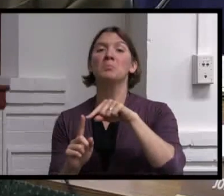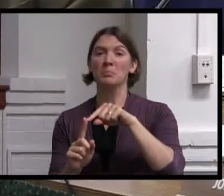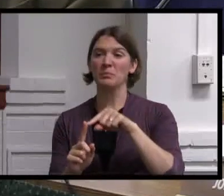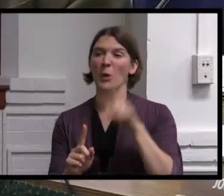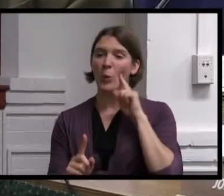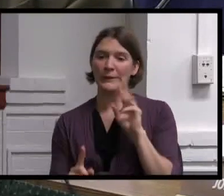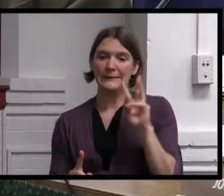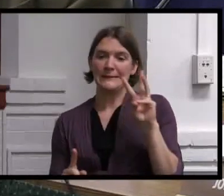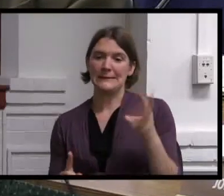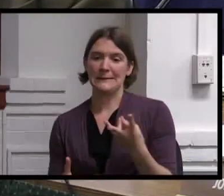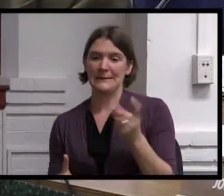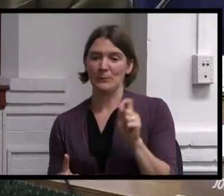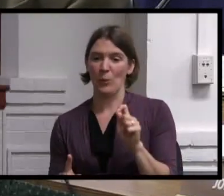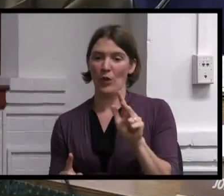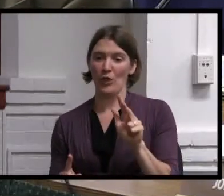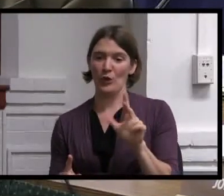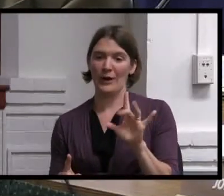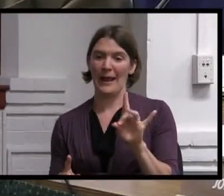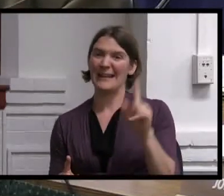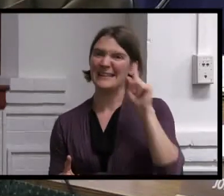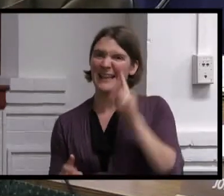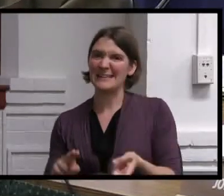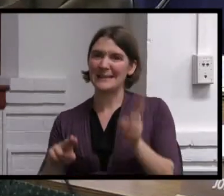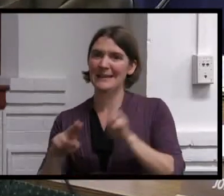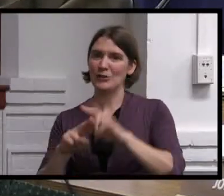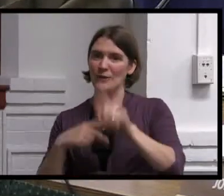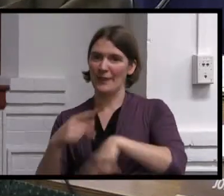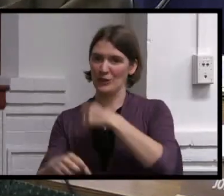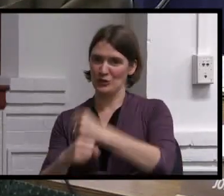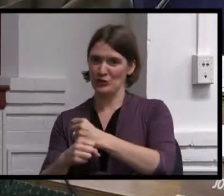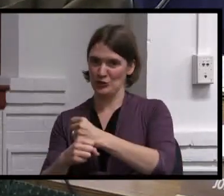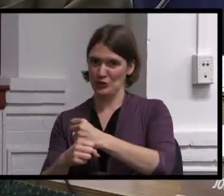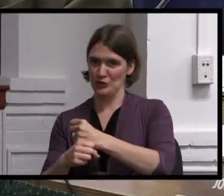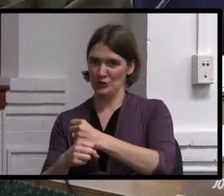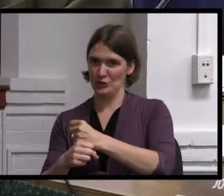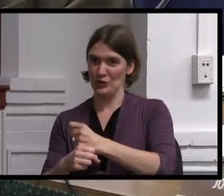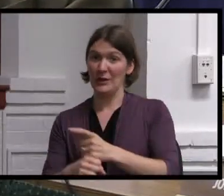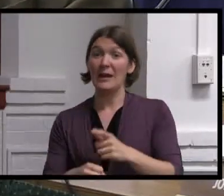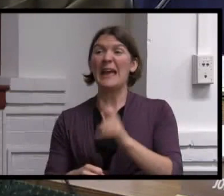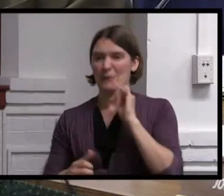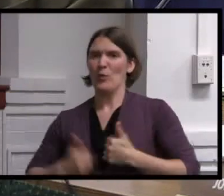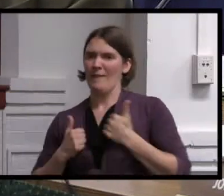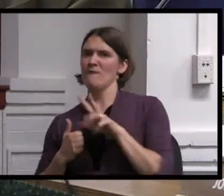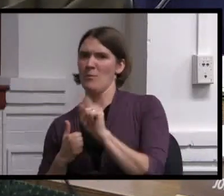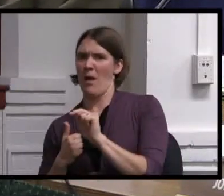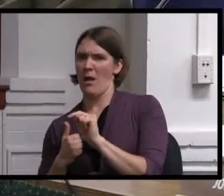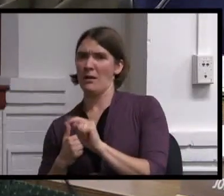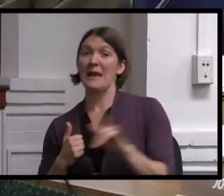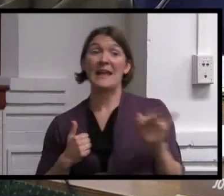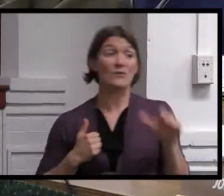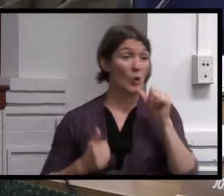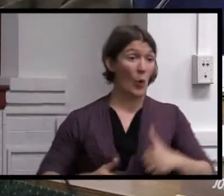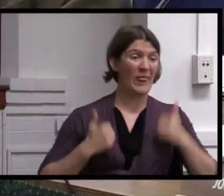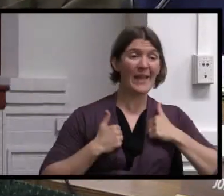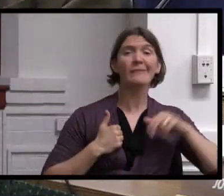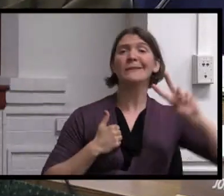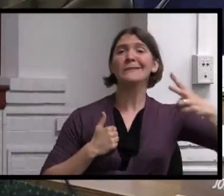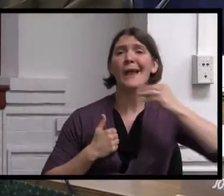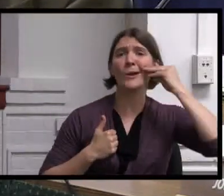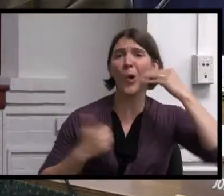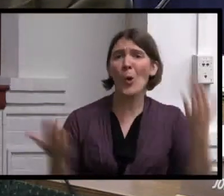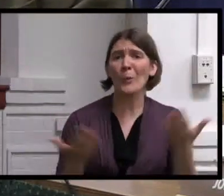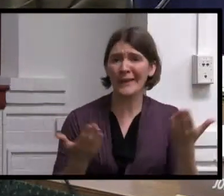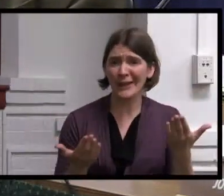a $6.38 tax increase this year. And for non-residential property, for every $100,000 of